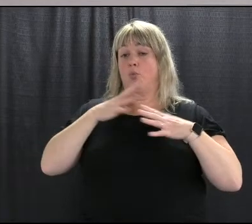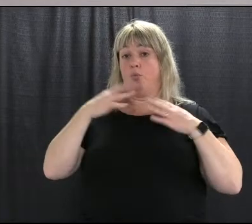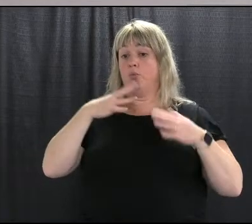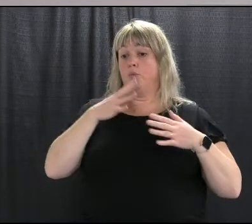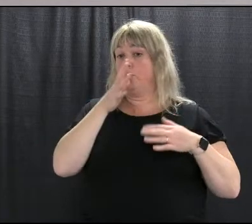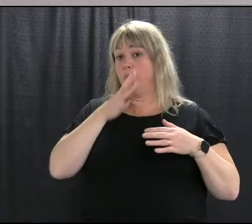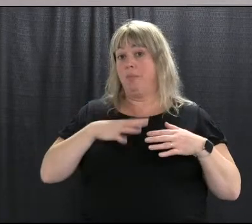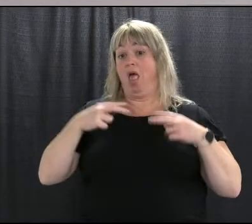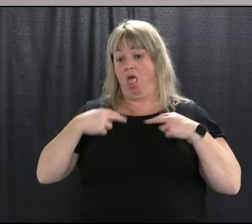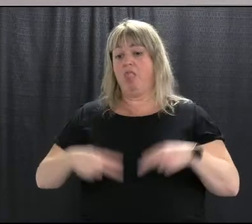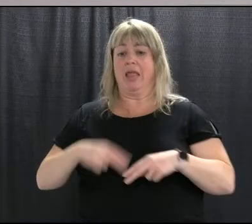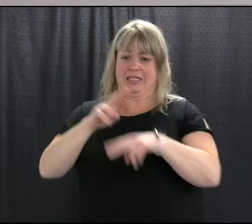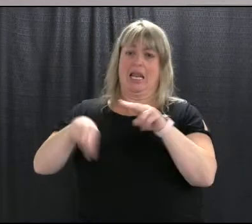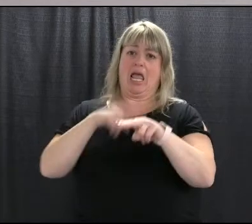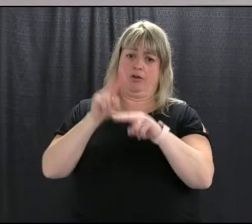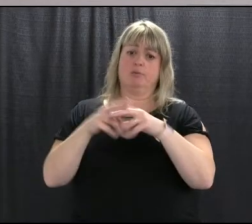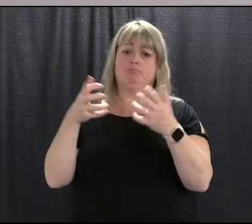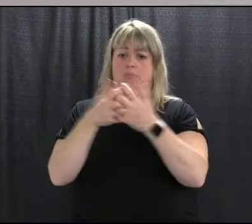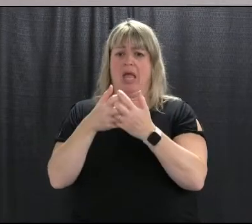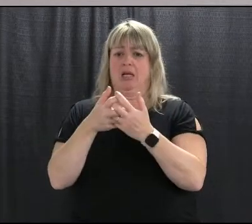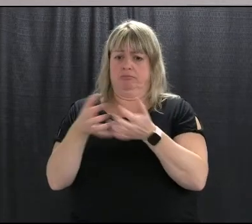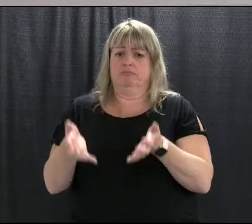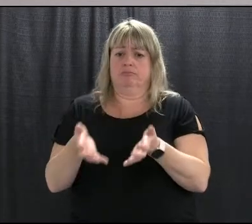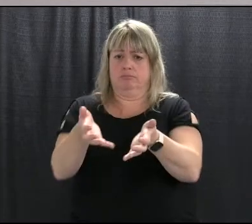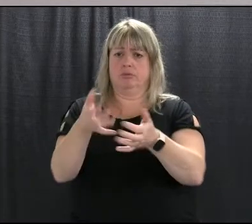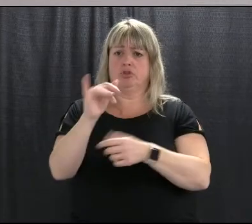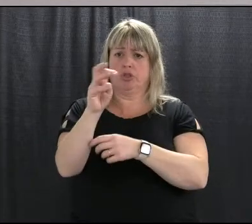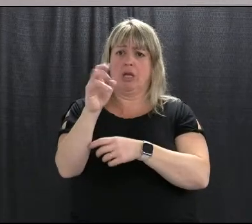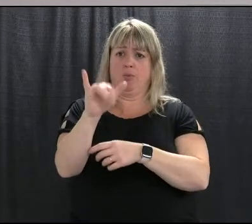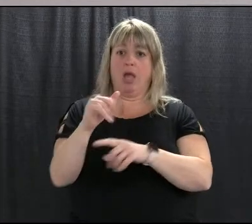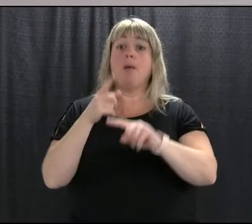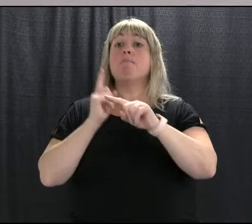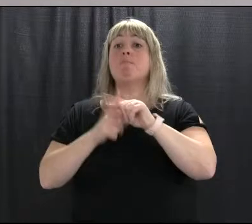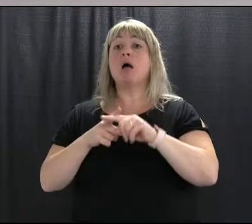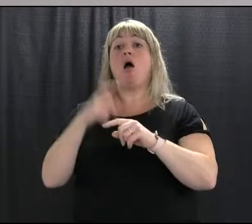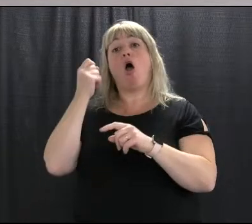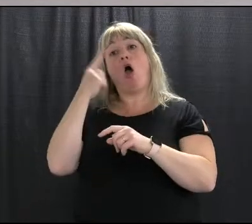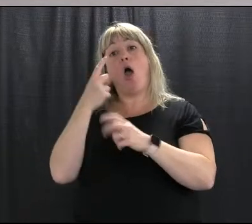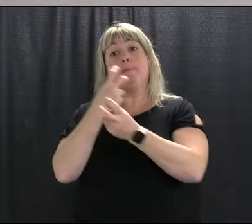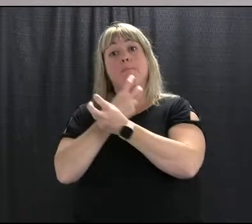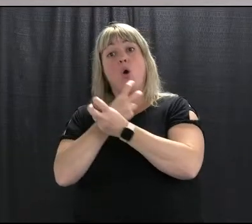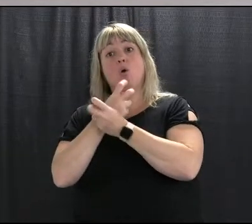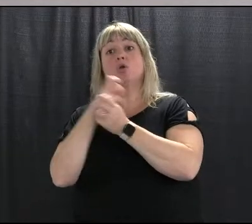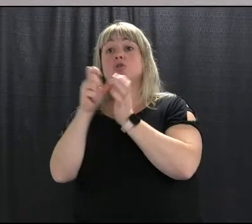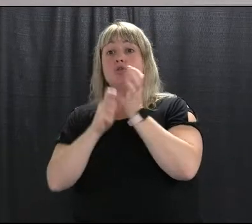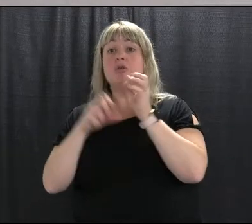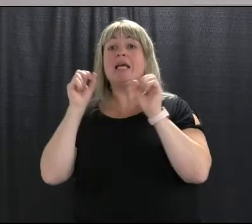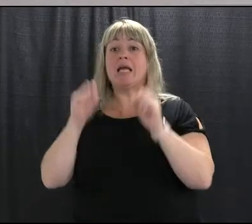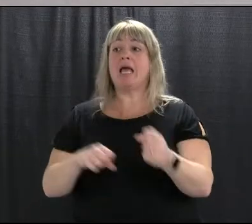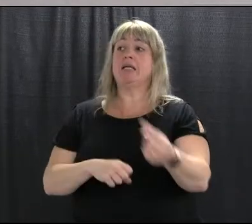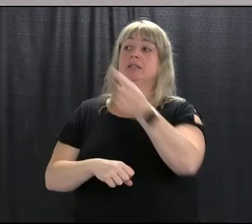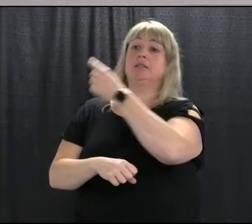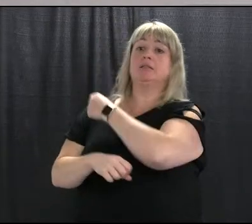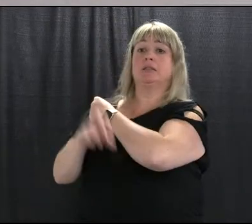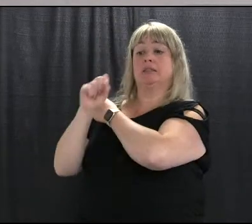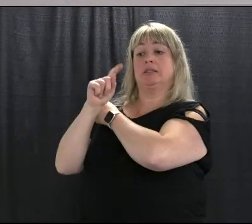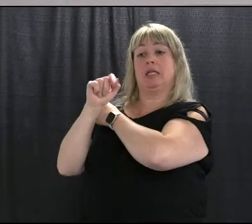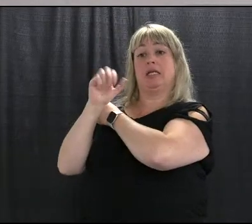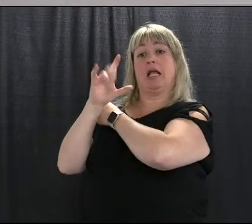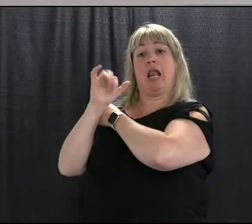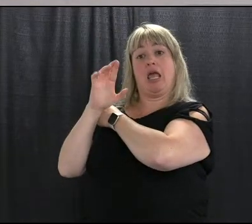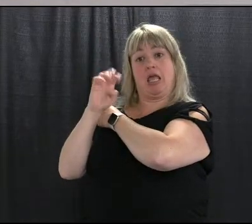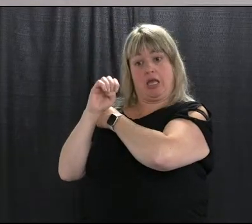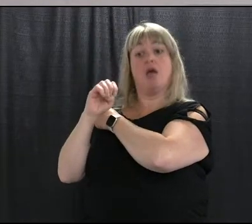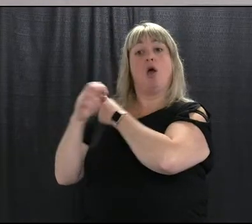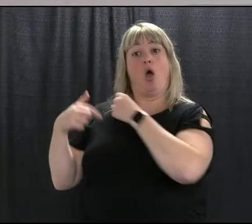Janeway, which is the natural place for those surgeries to happen. And more orthopedic surgeries then can take place at St. Clair's, which is